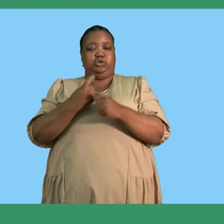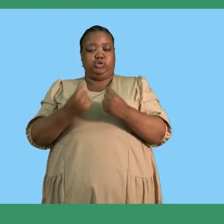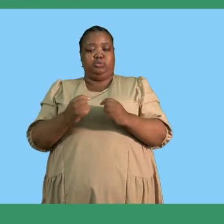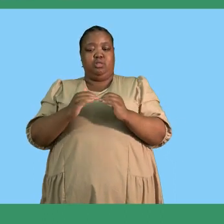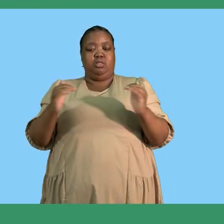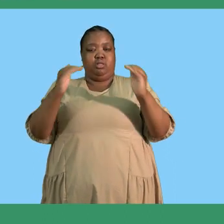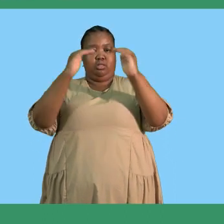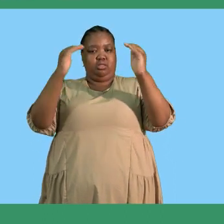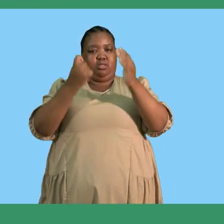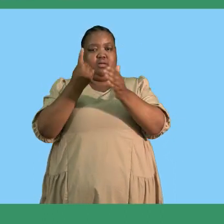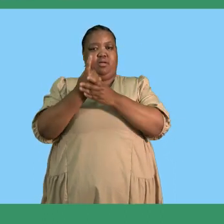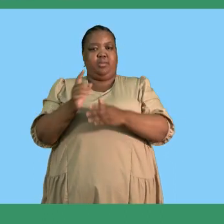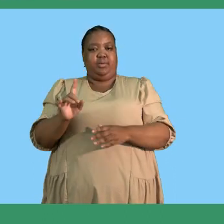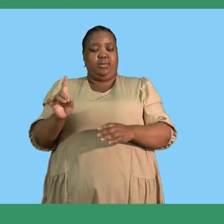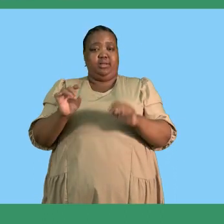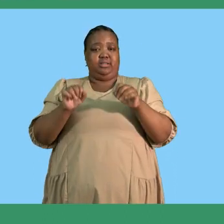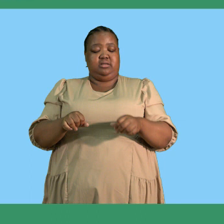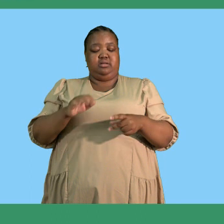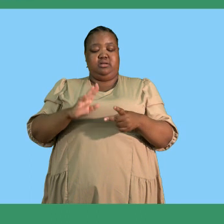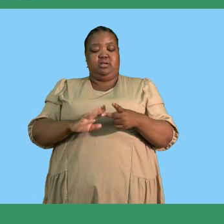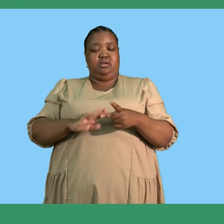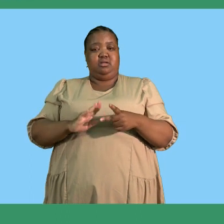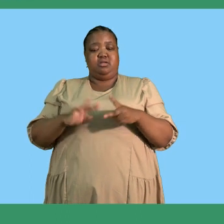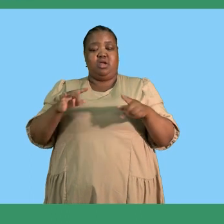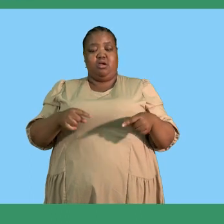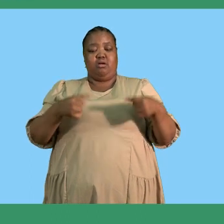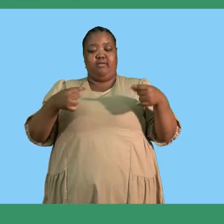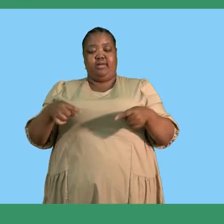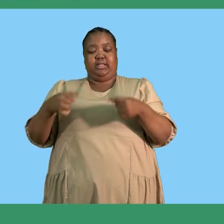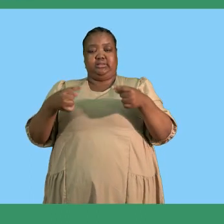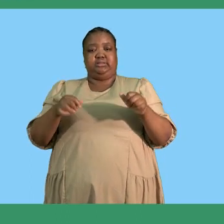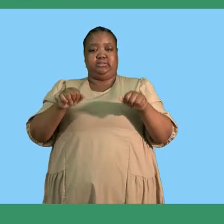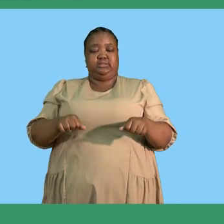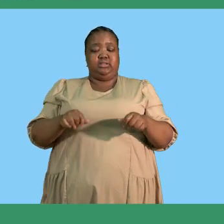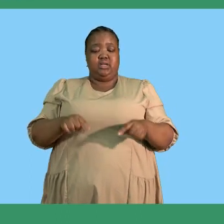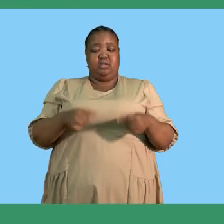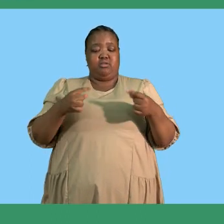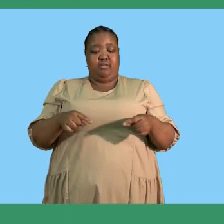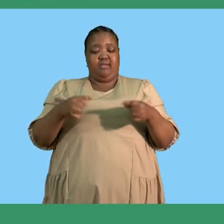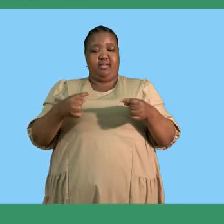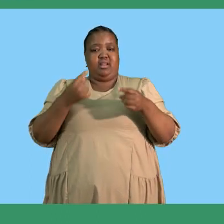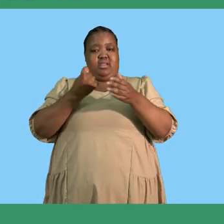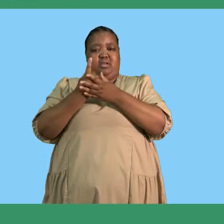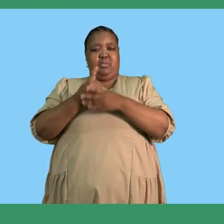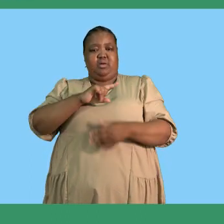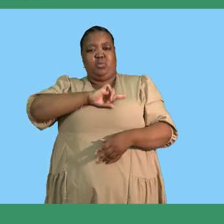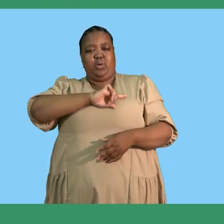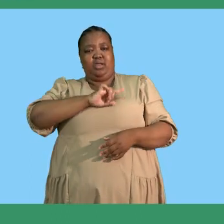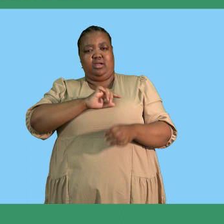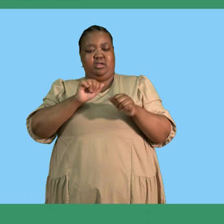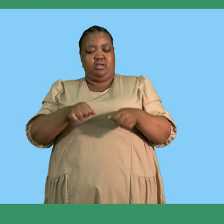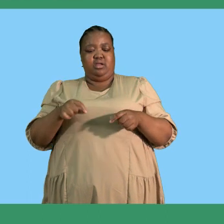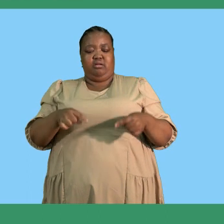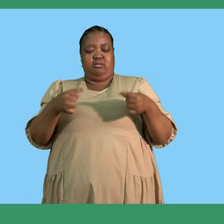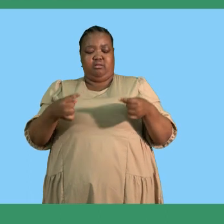together? Then the second part will focus on conflict, where you must know the causes of conflict, how